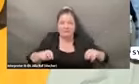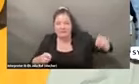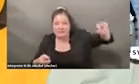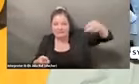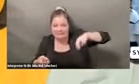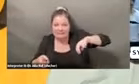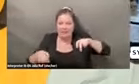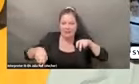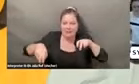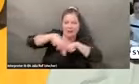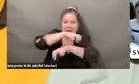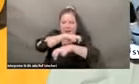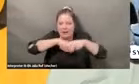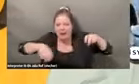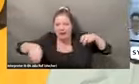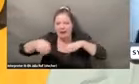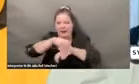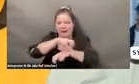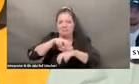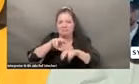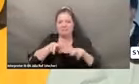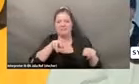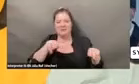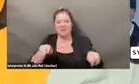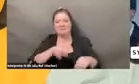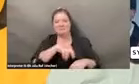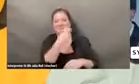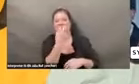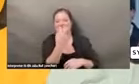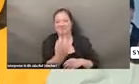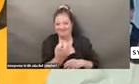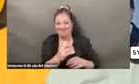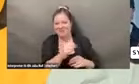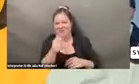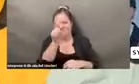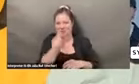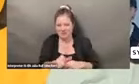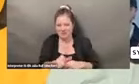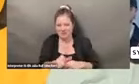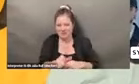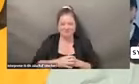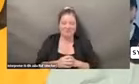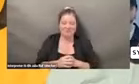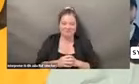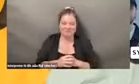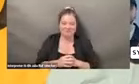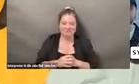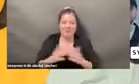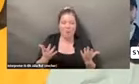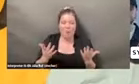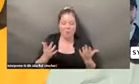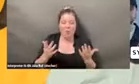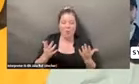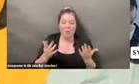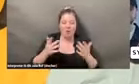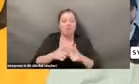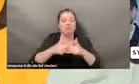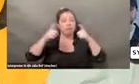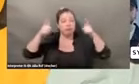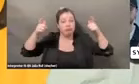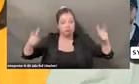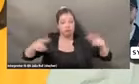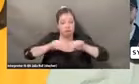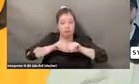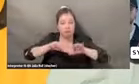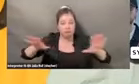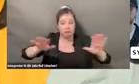always important. So, and for the scaling up part of this, I would like to leave the